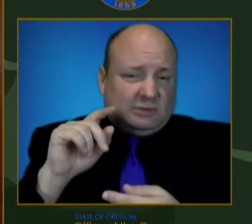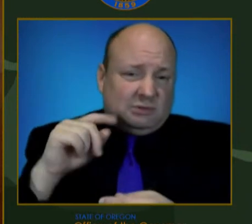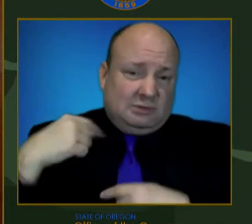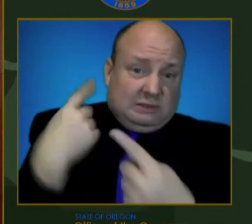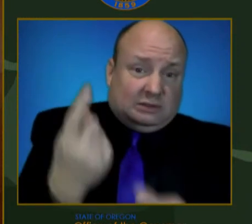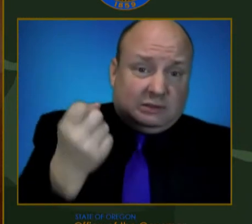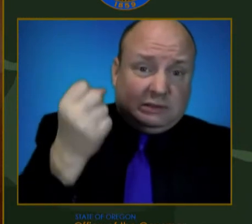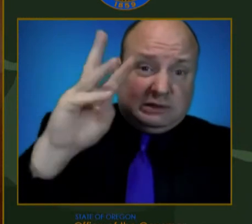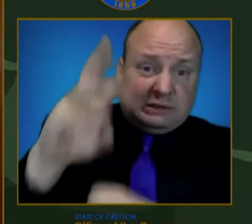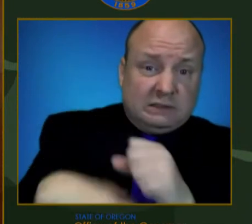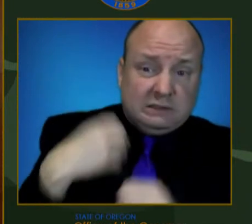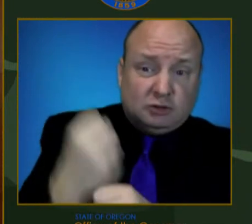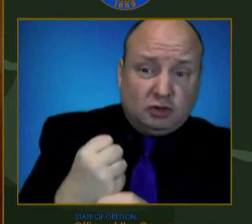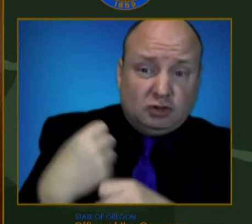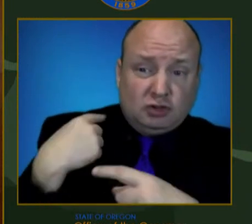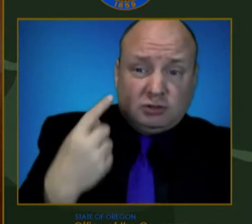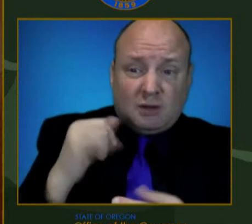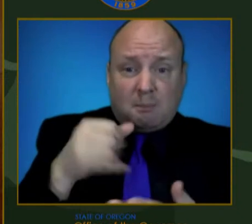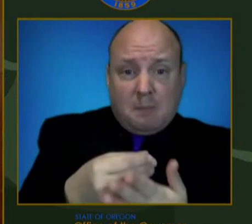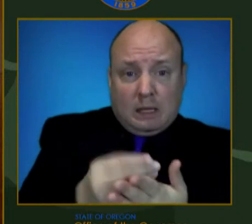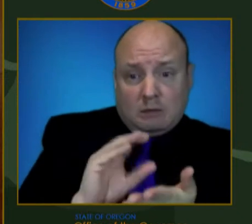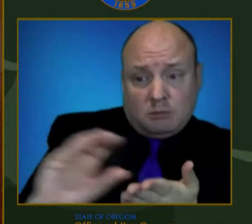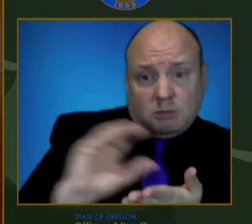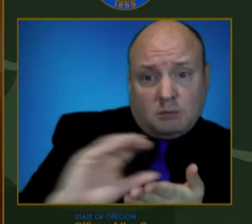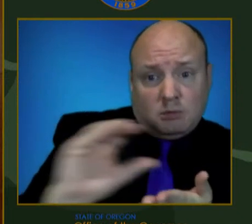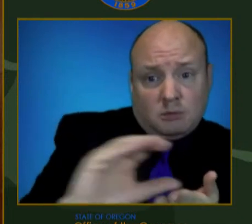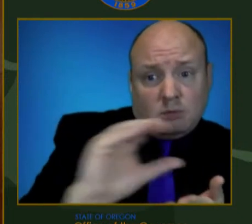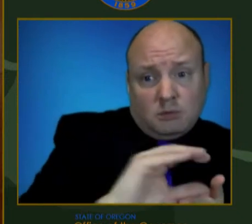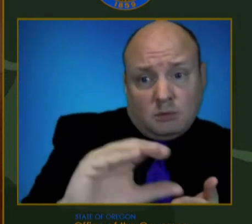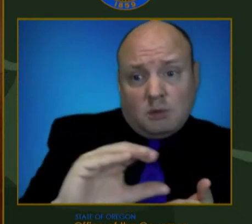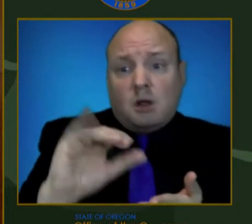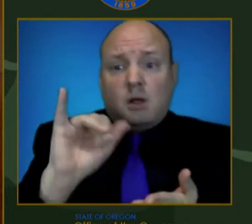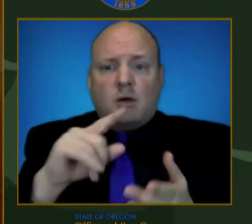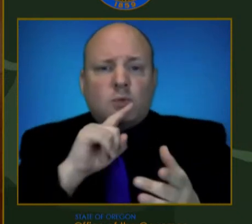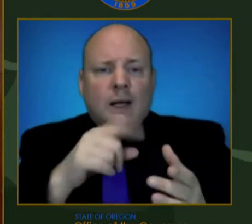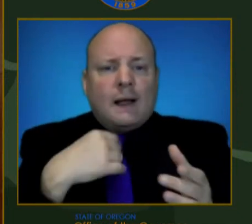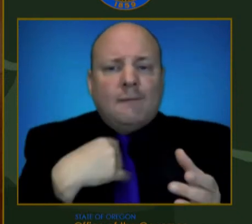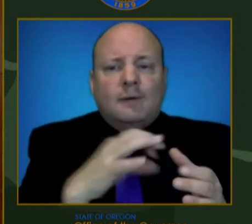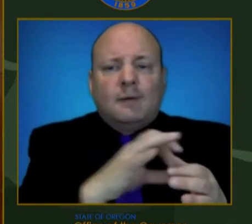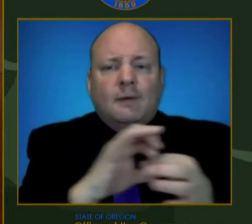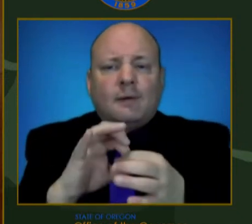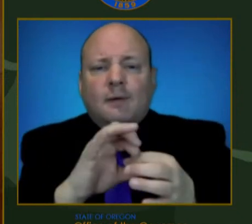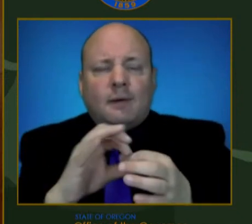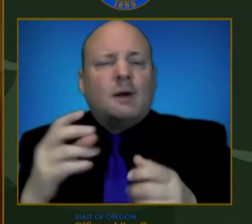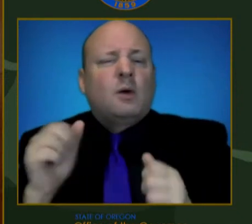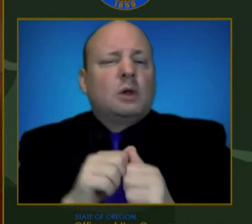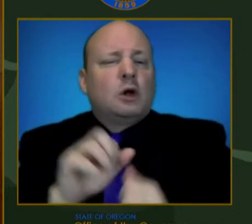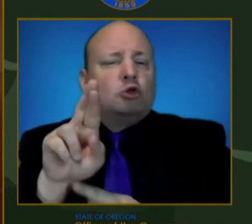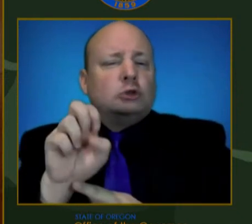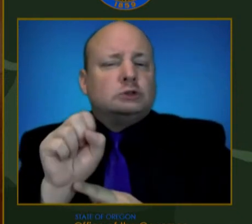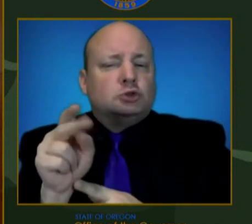to connect families with resources earlier and more effectively.